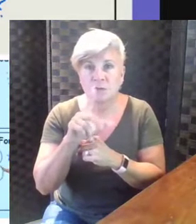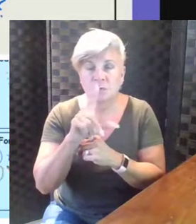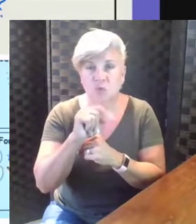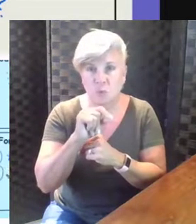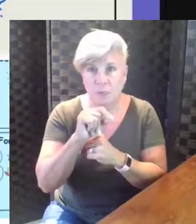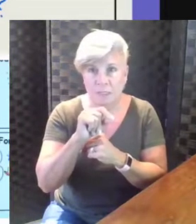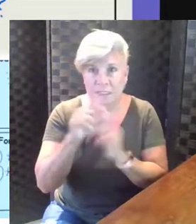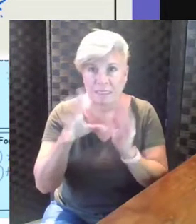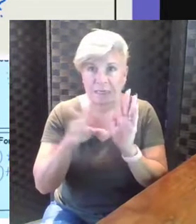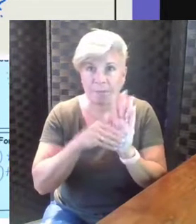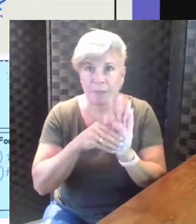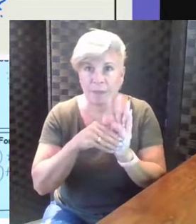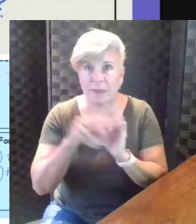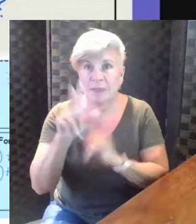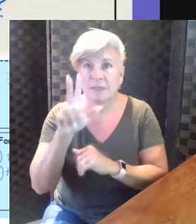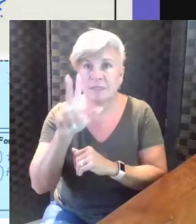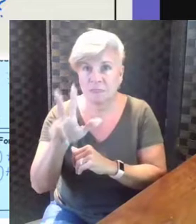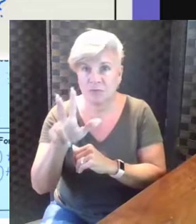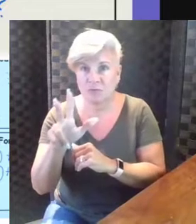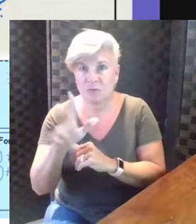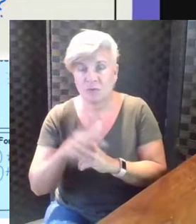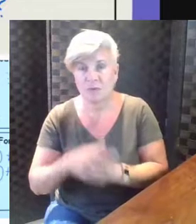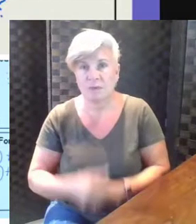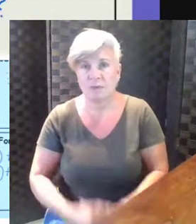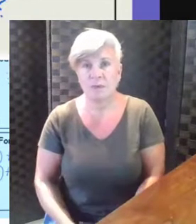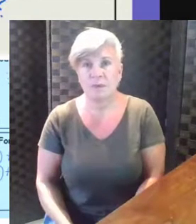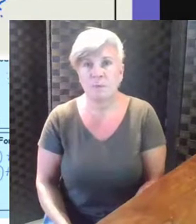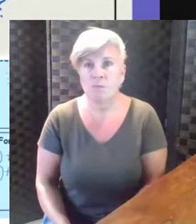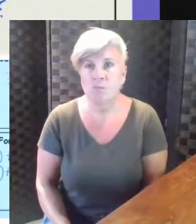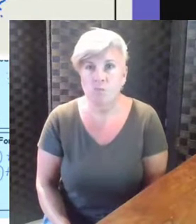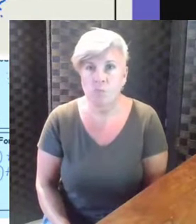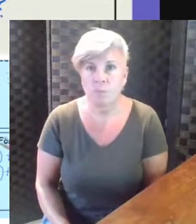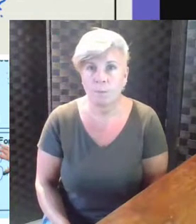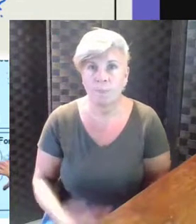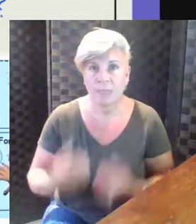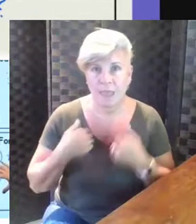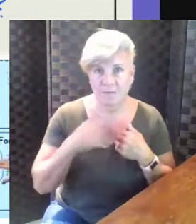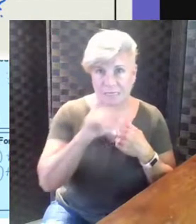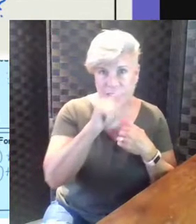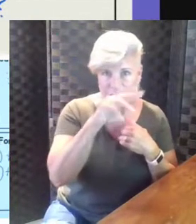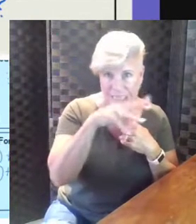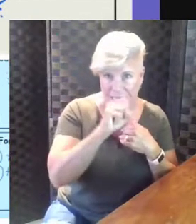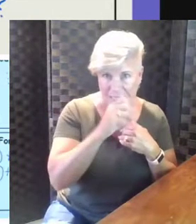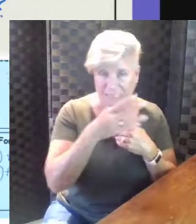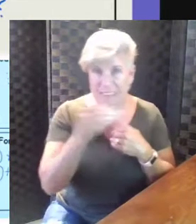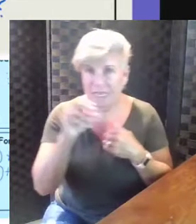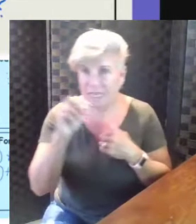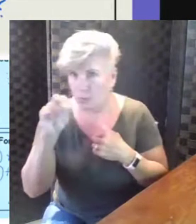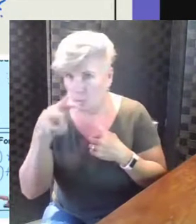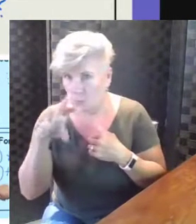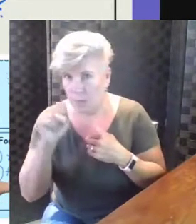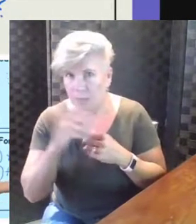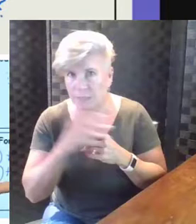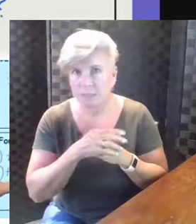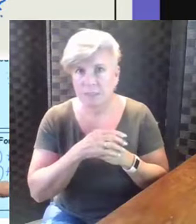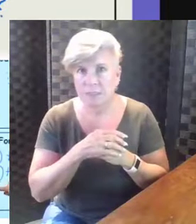That would be 20 plus 3. So I have our 10s and I have our